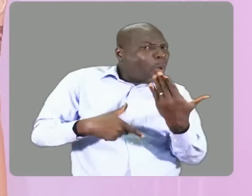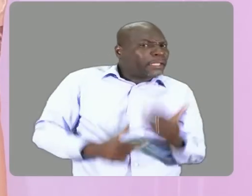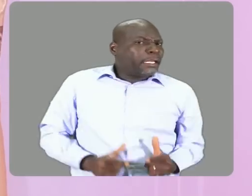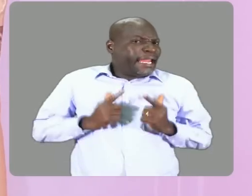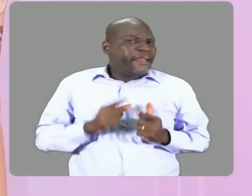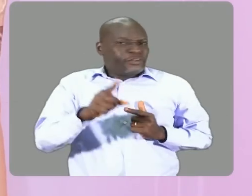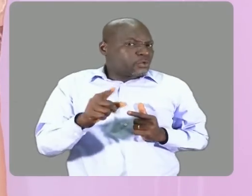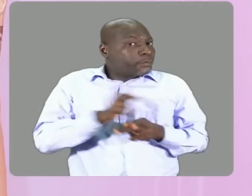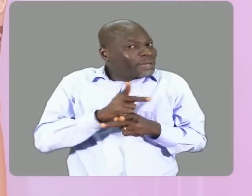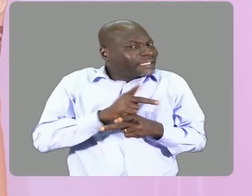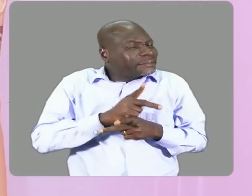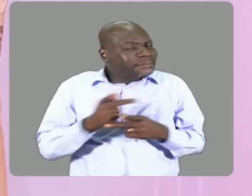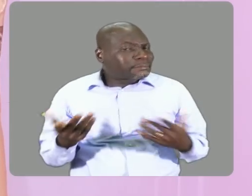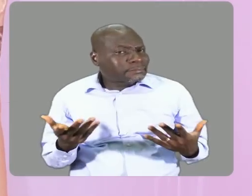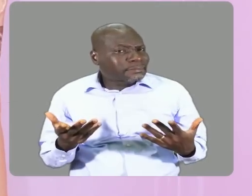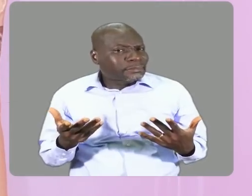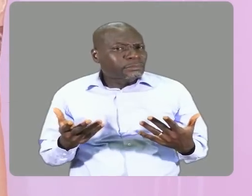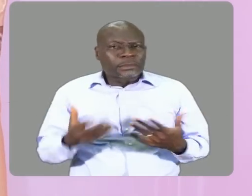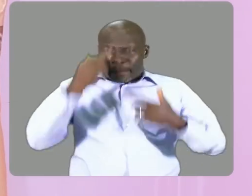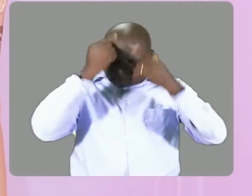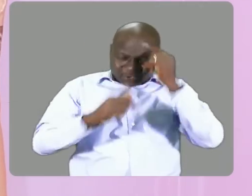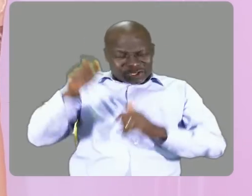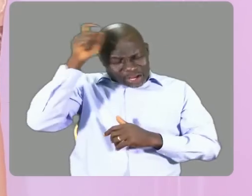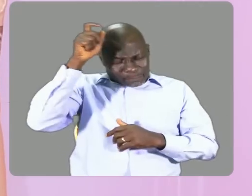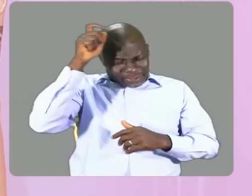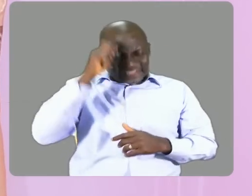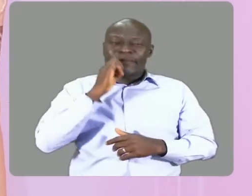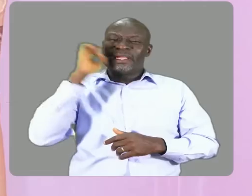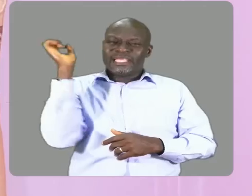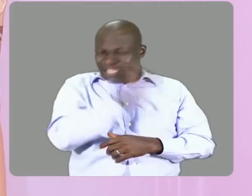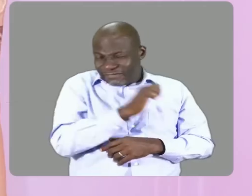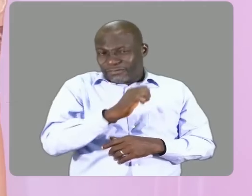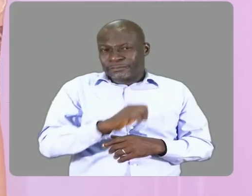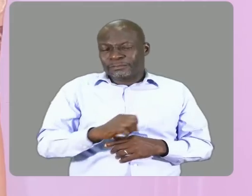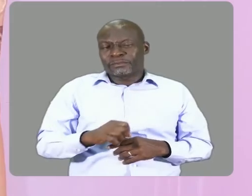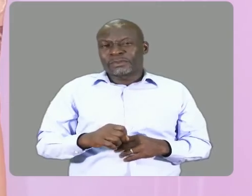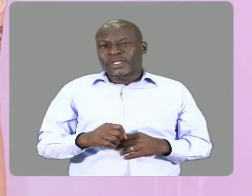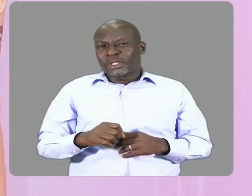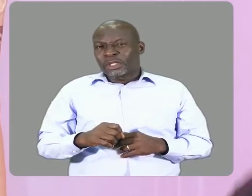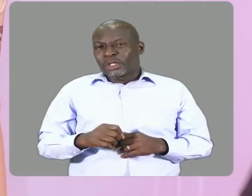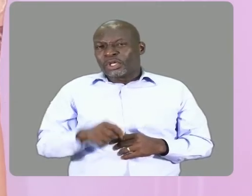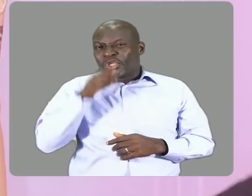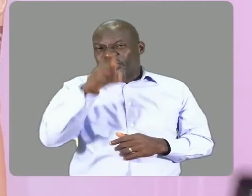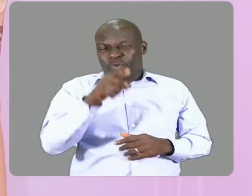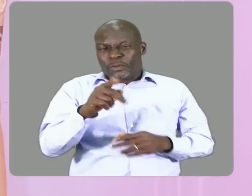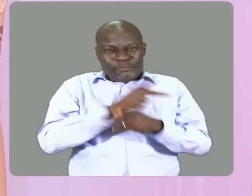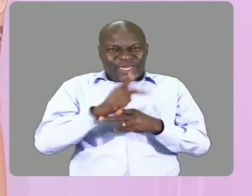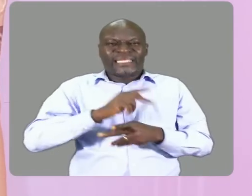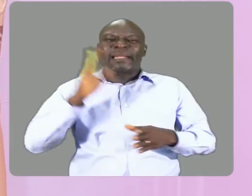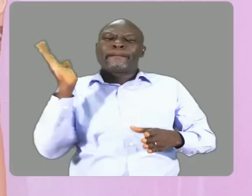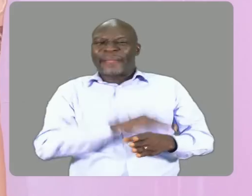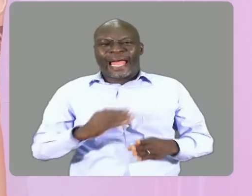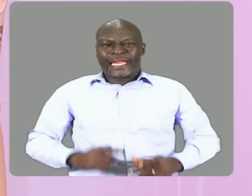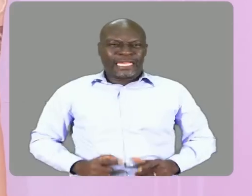e wasase so. Enam se bonsam eye evil enti. Se wo bo brabo ni e